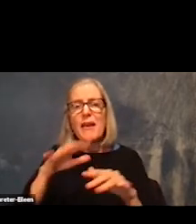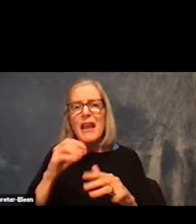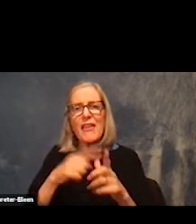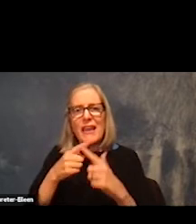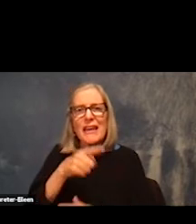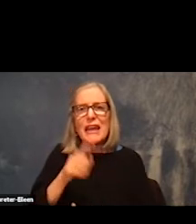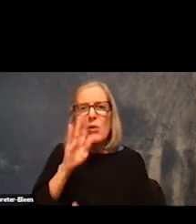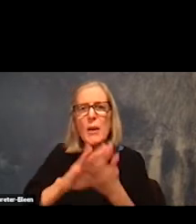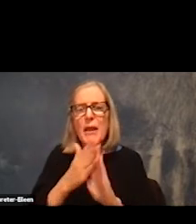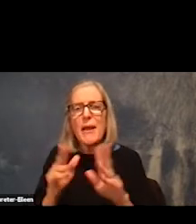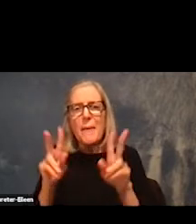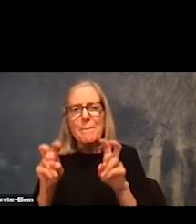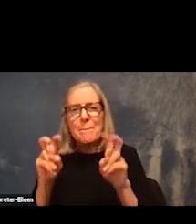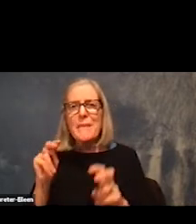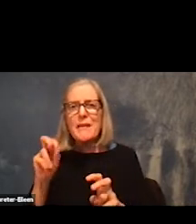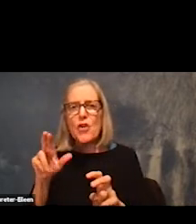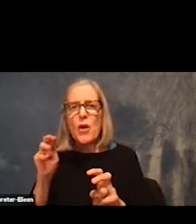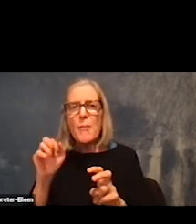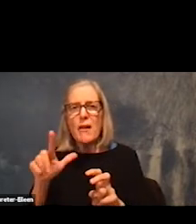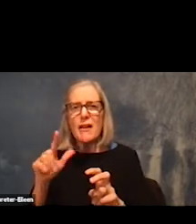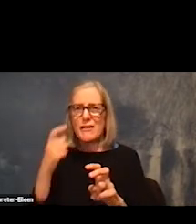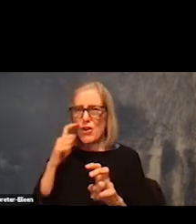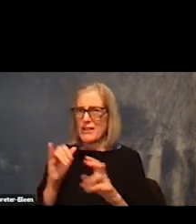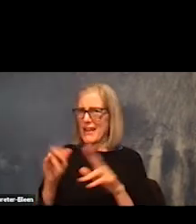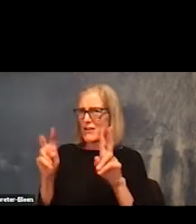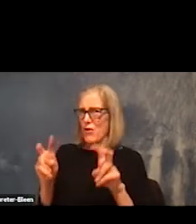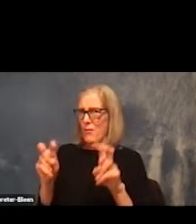normal? I bought into the belief that we want all children to be